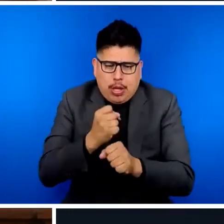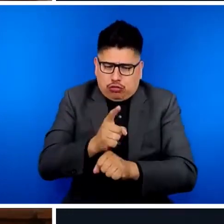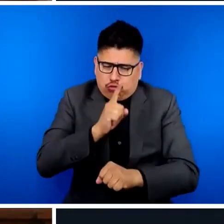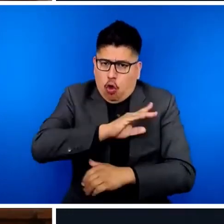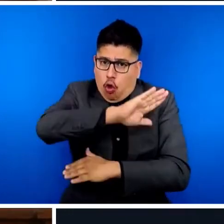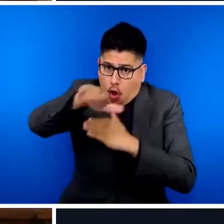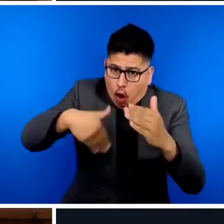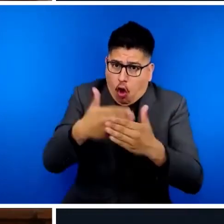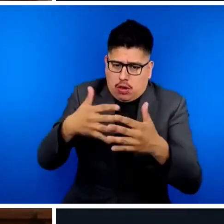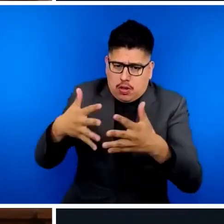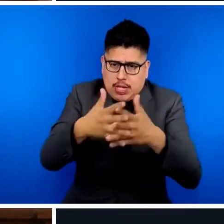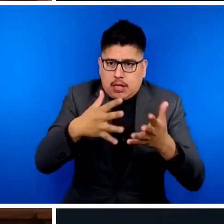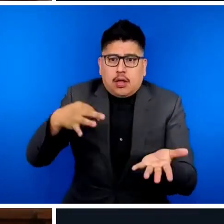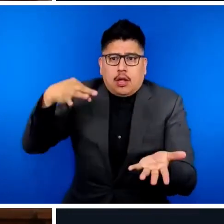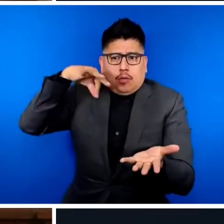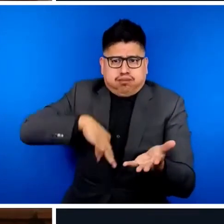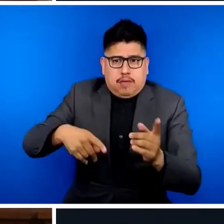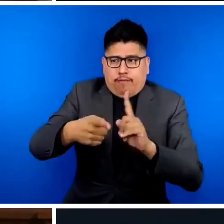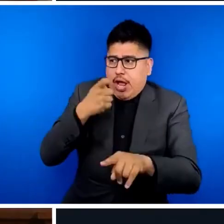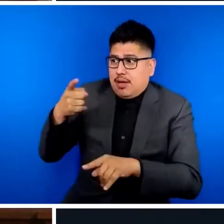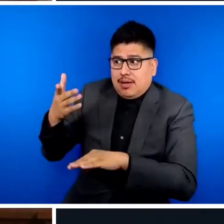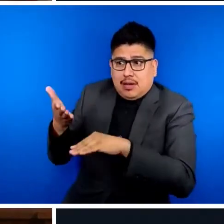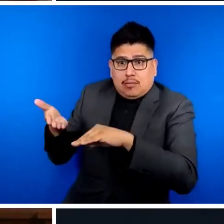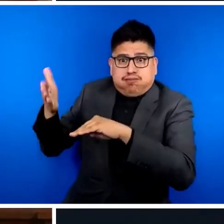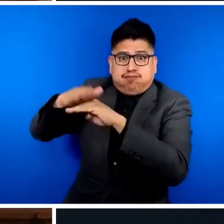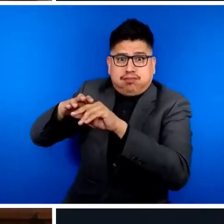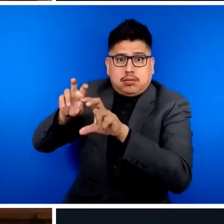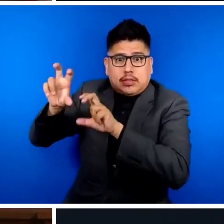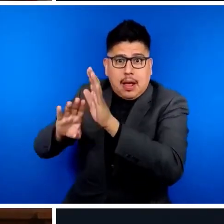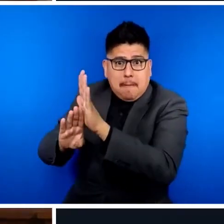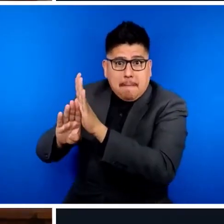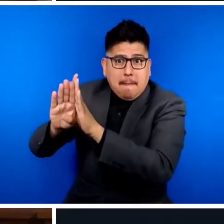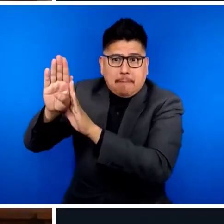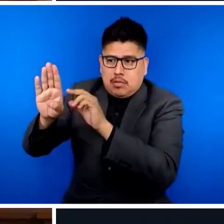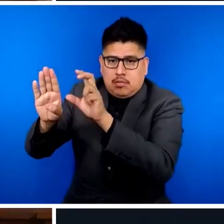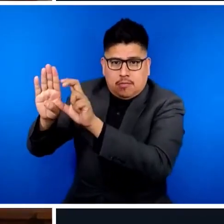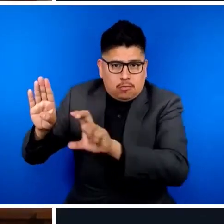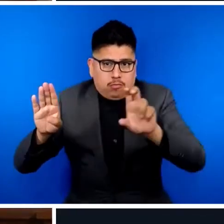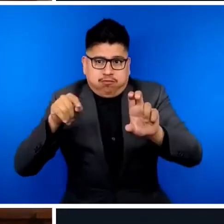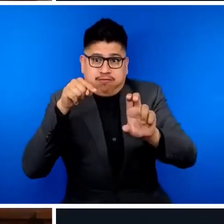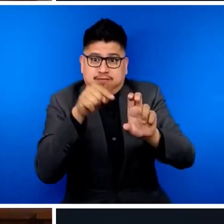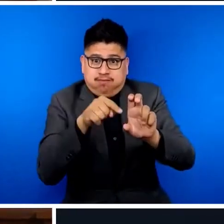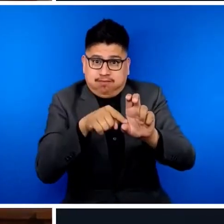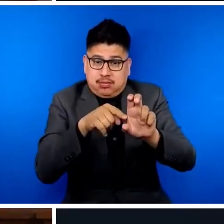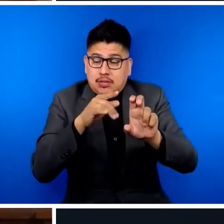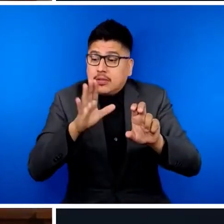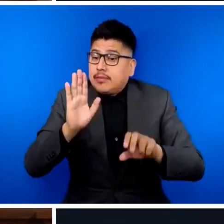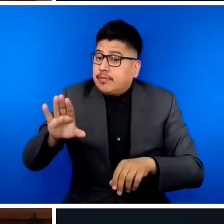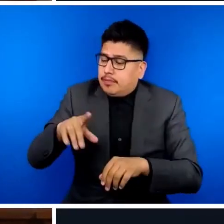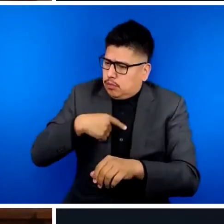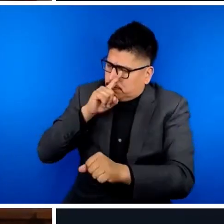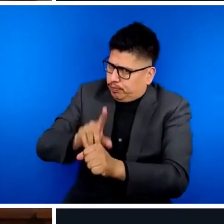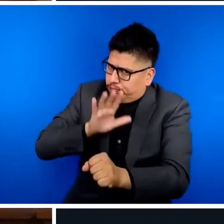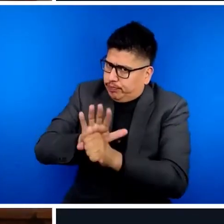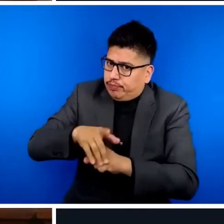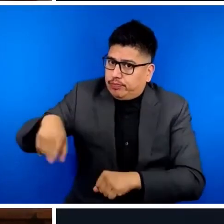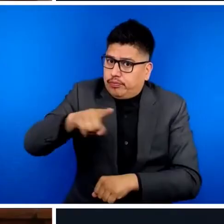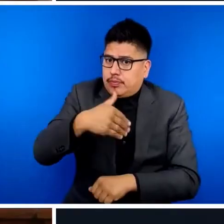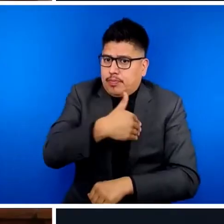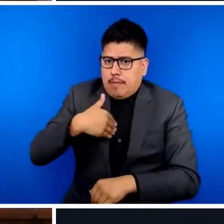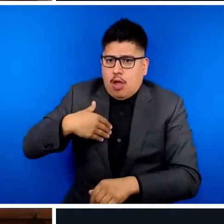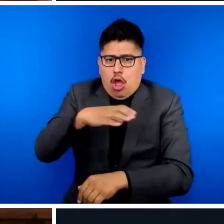rising stock market, let's also ensure that members of Congress cannot corruptly profit from